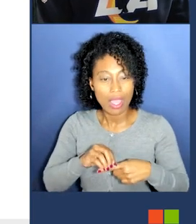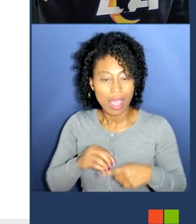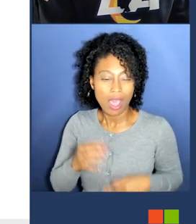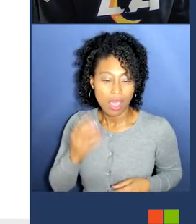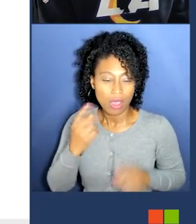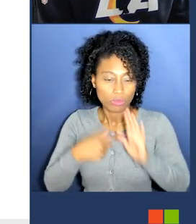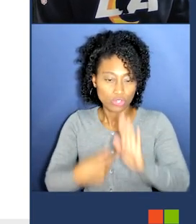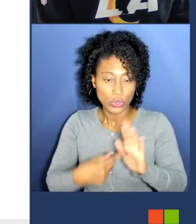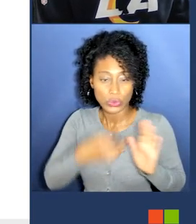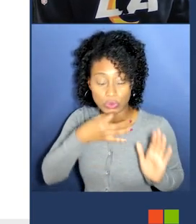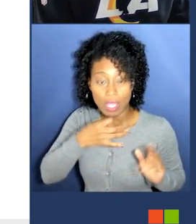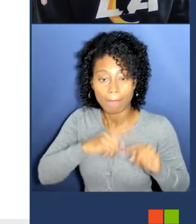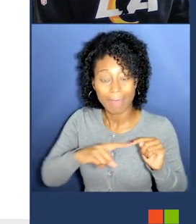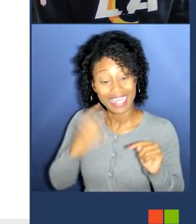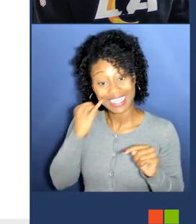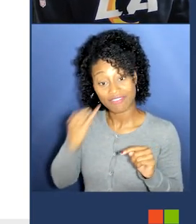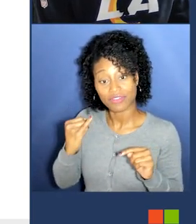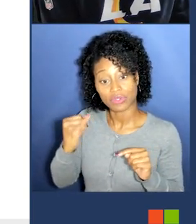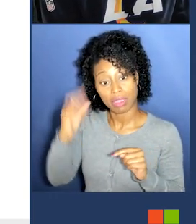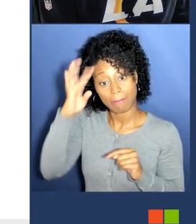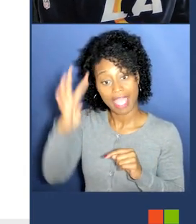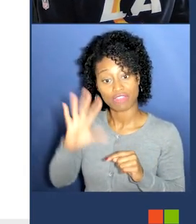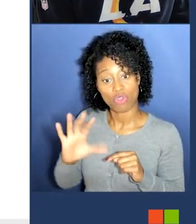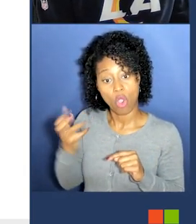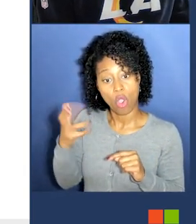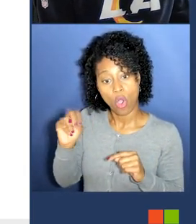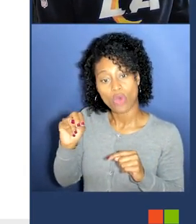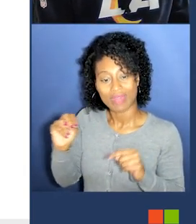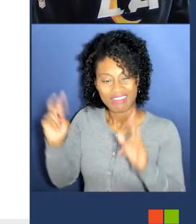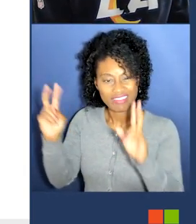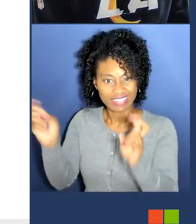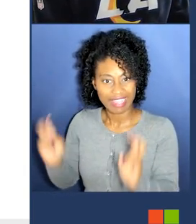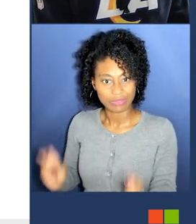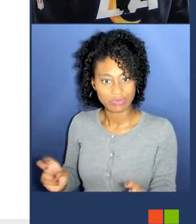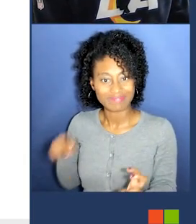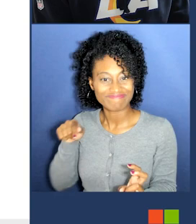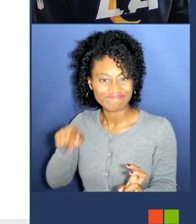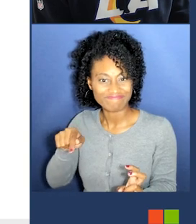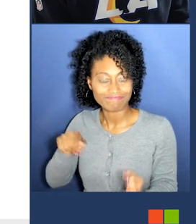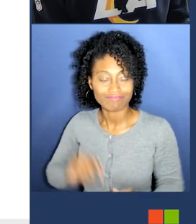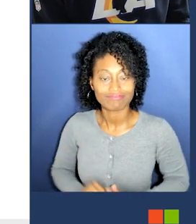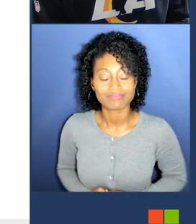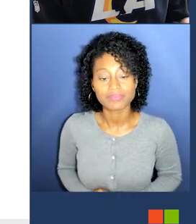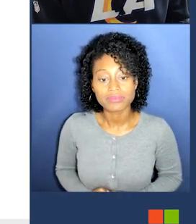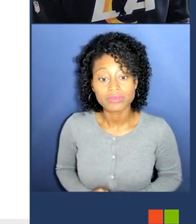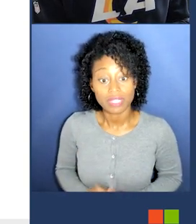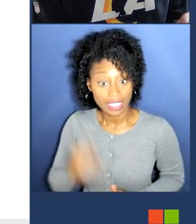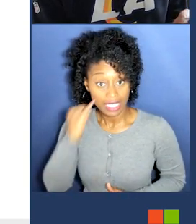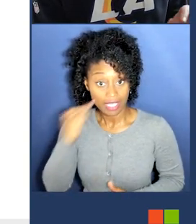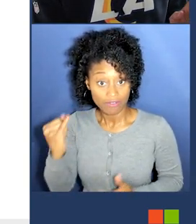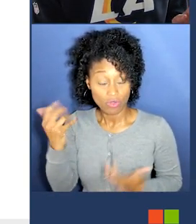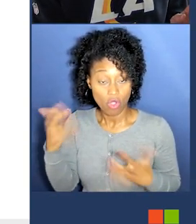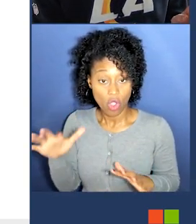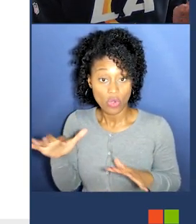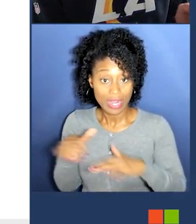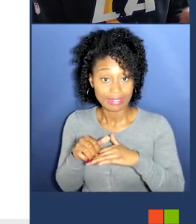your own one is prefixed by title. And if you've already sent it at least once, it will